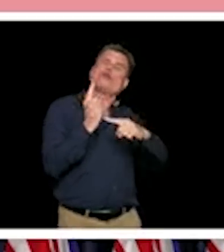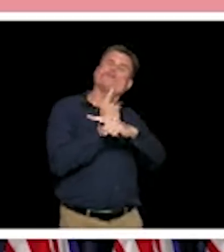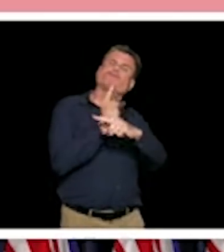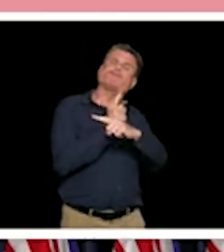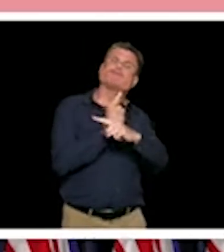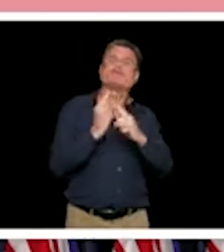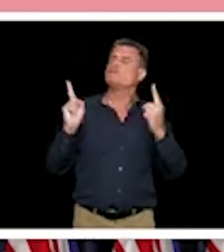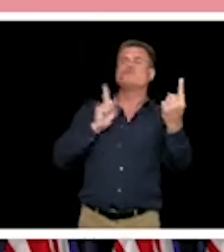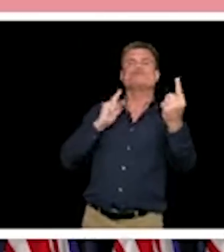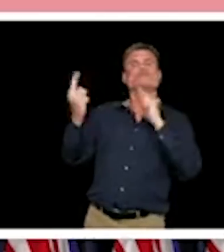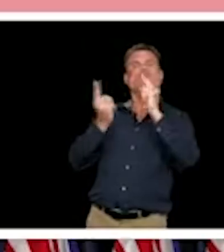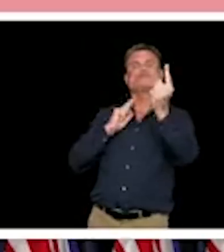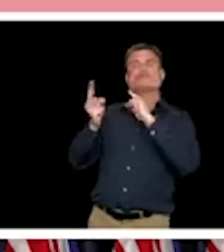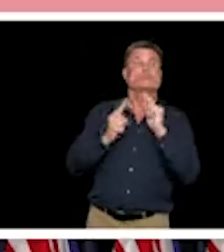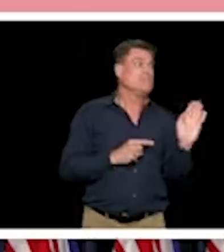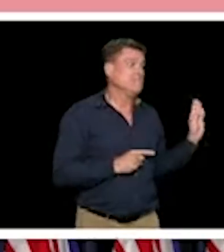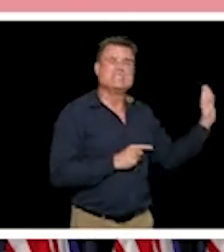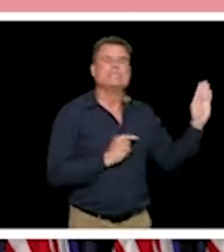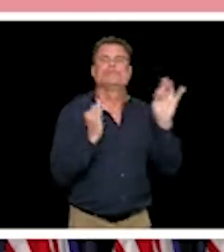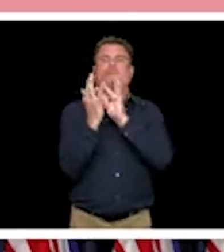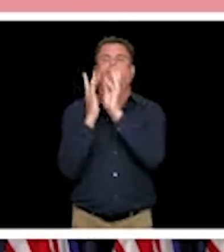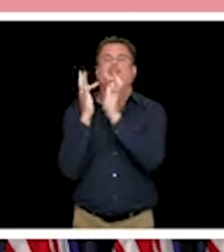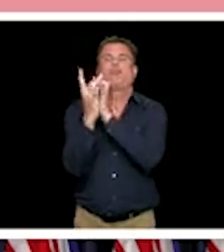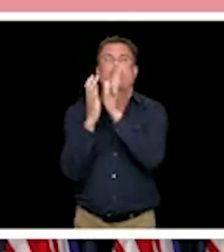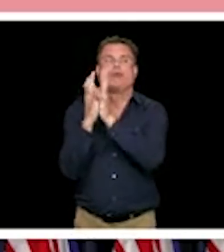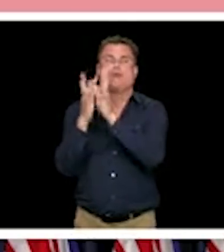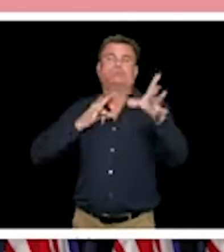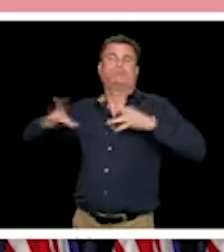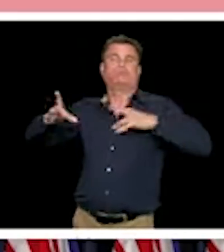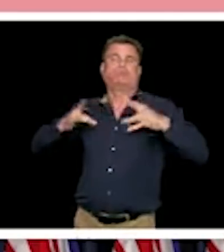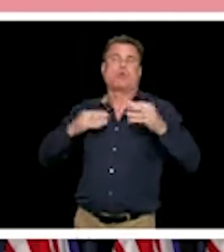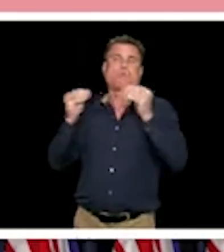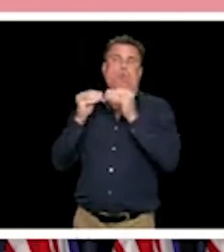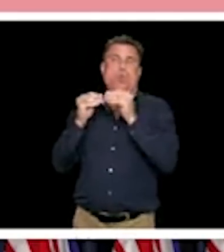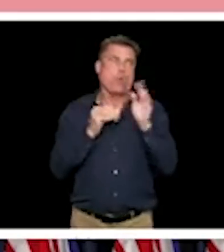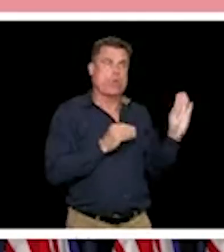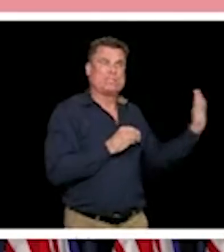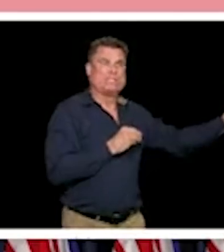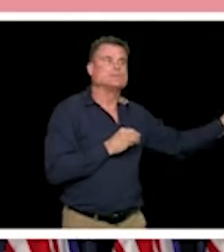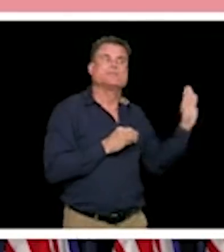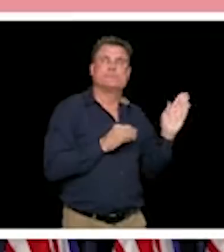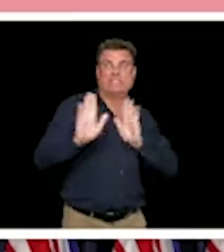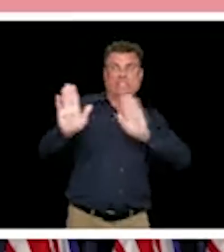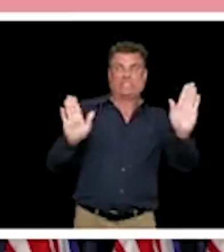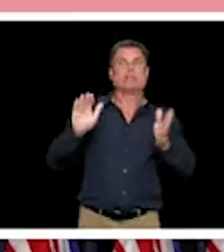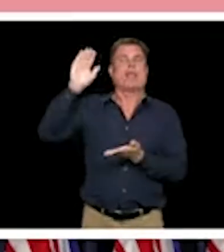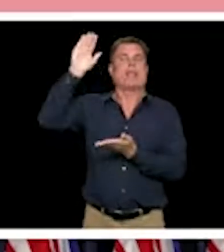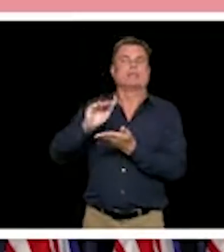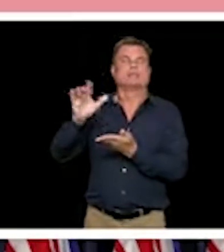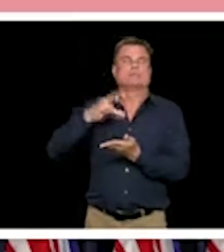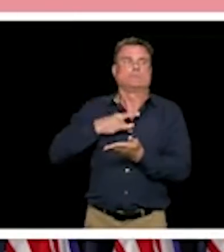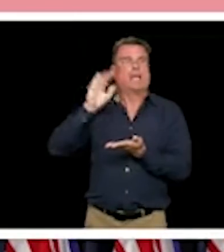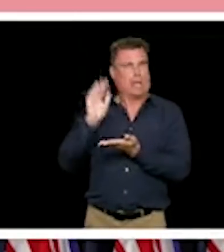surgeries, we can continue with our visits to long-term care, people getting back to work and opening our schools if we have our strong public